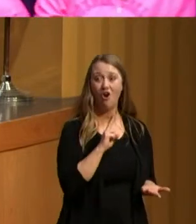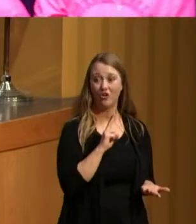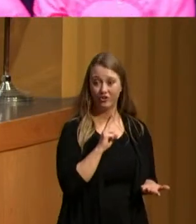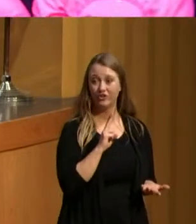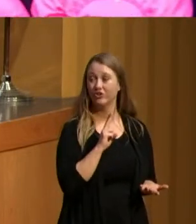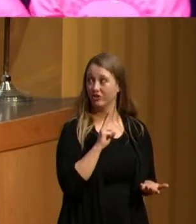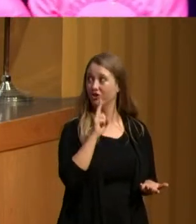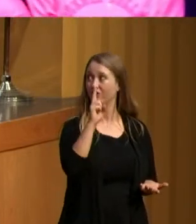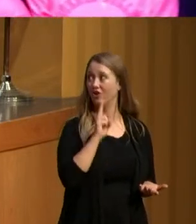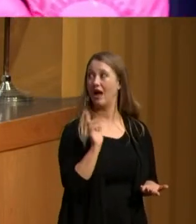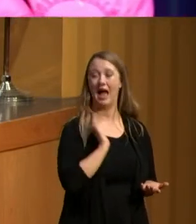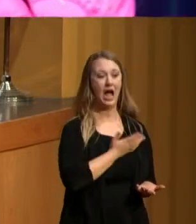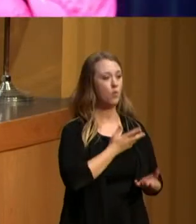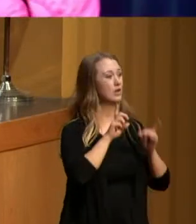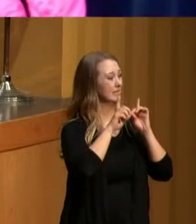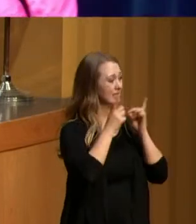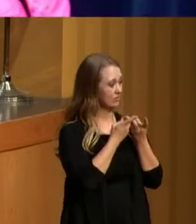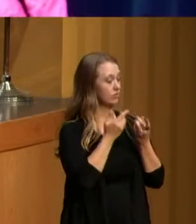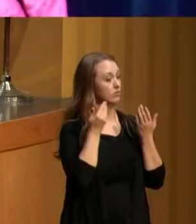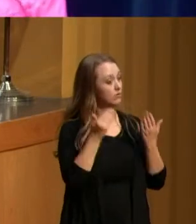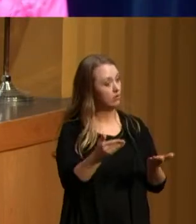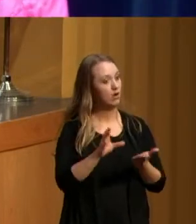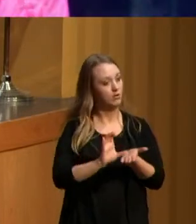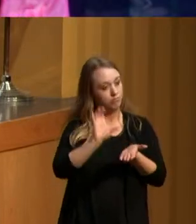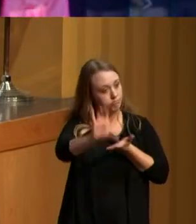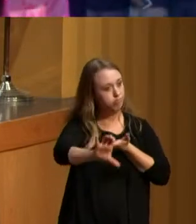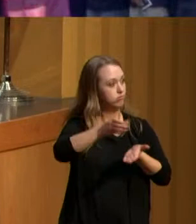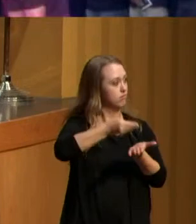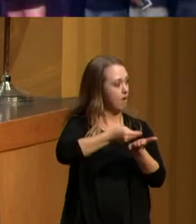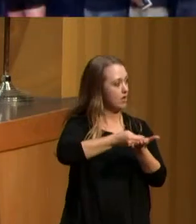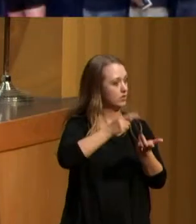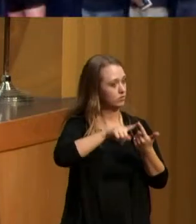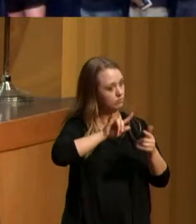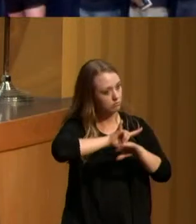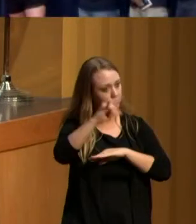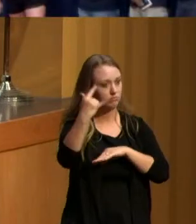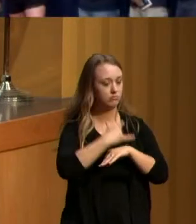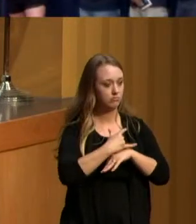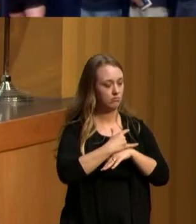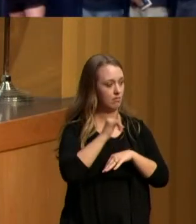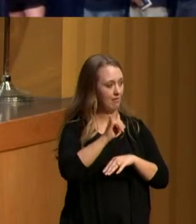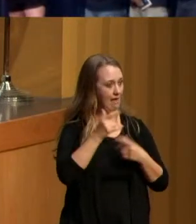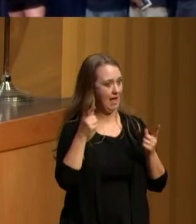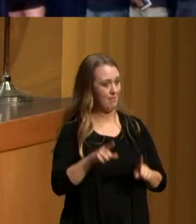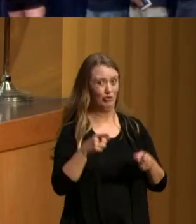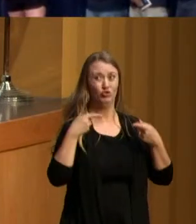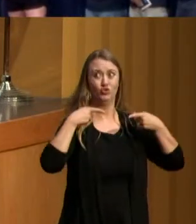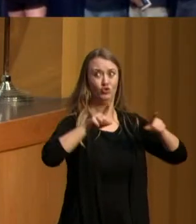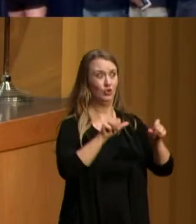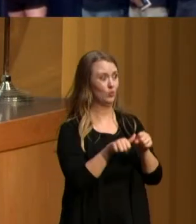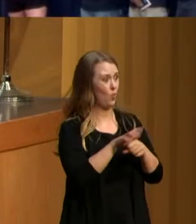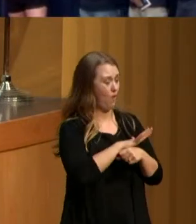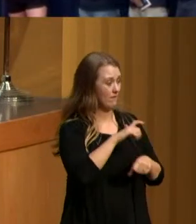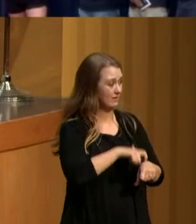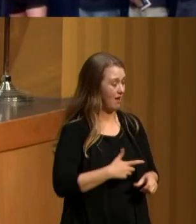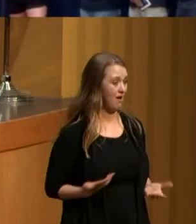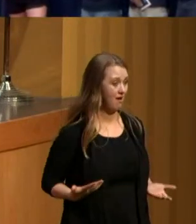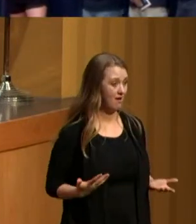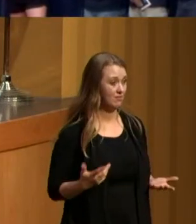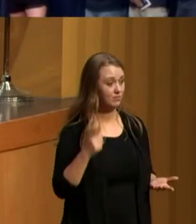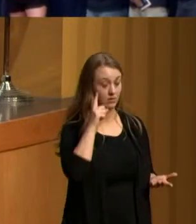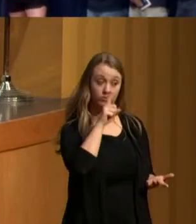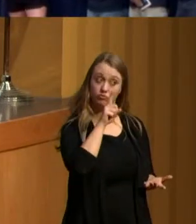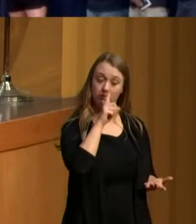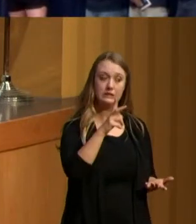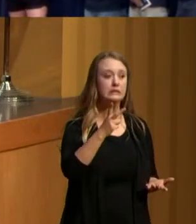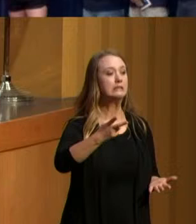our district put the money up to have that happen. And during COVID time, because it was a real touch and go